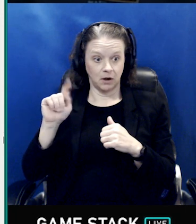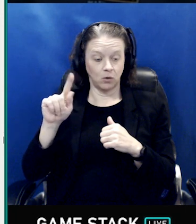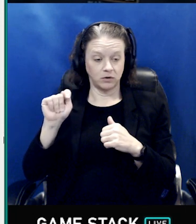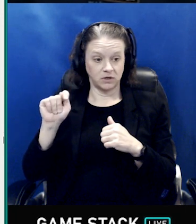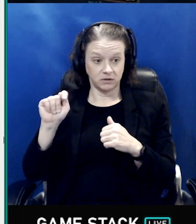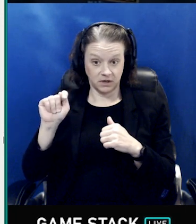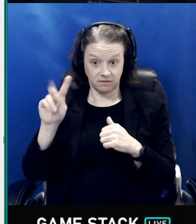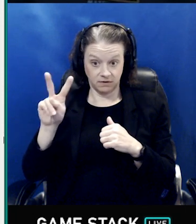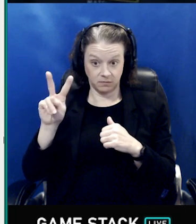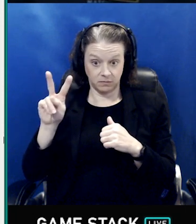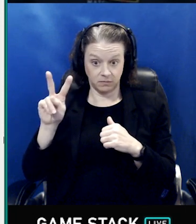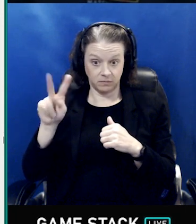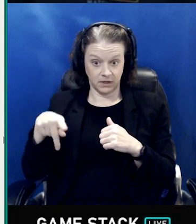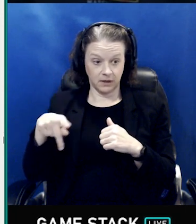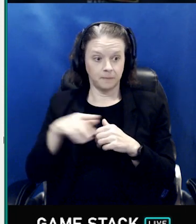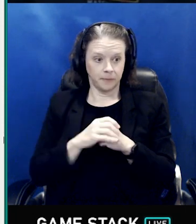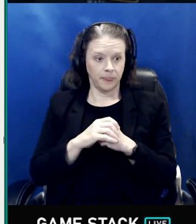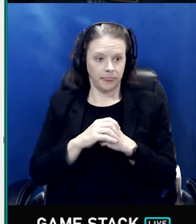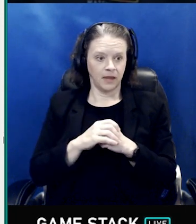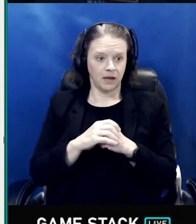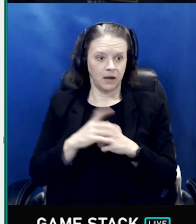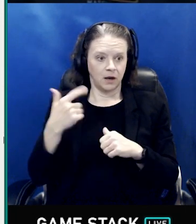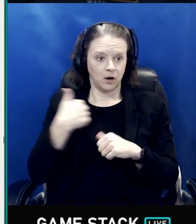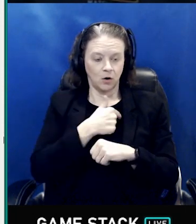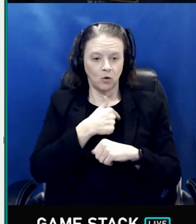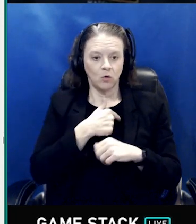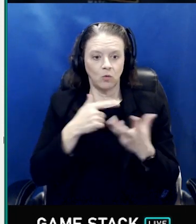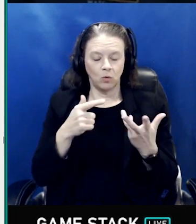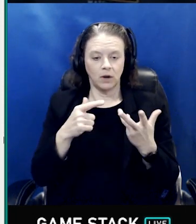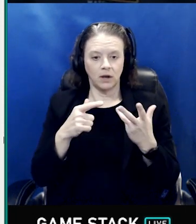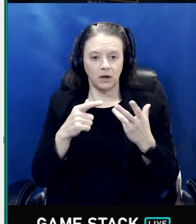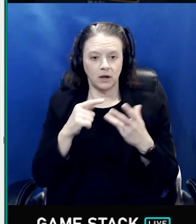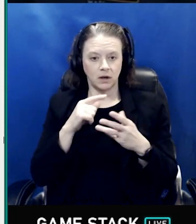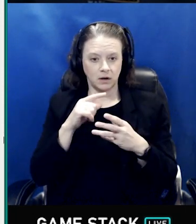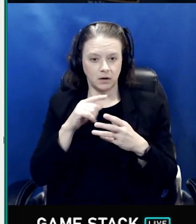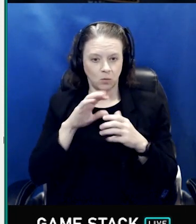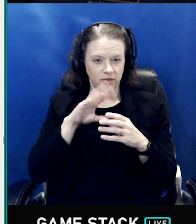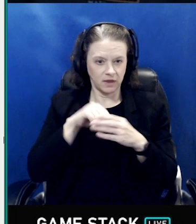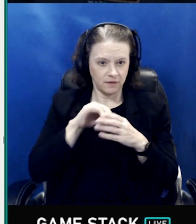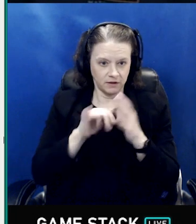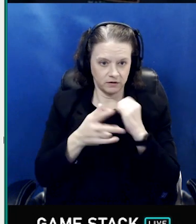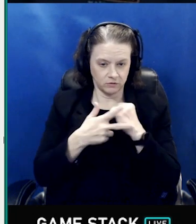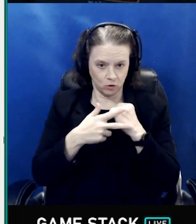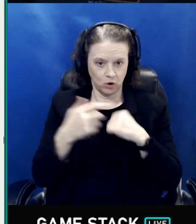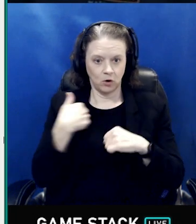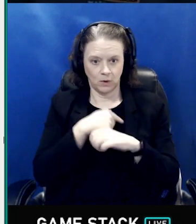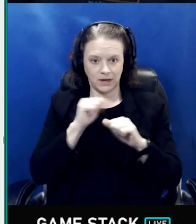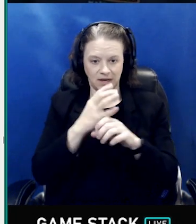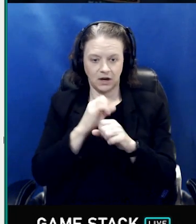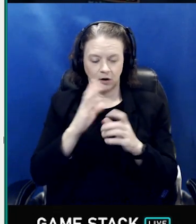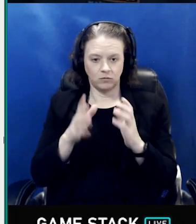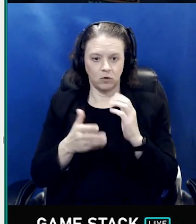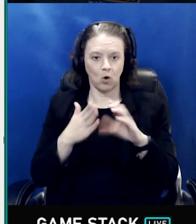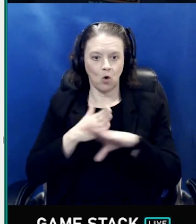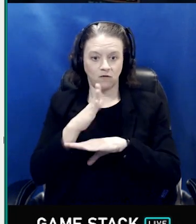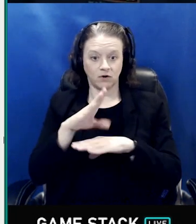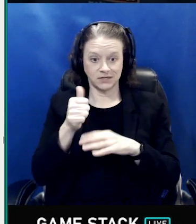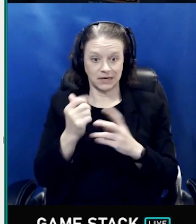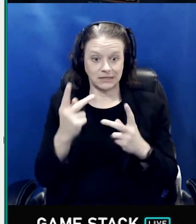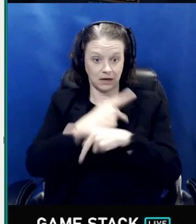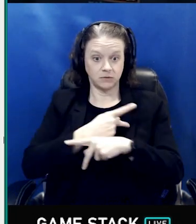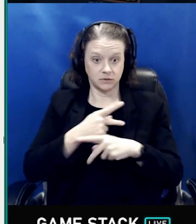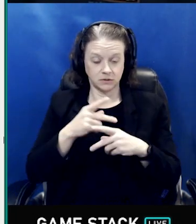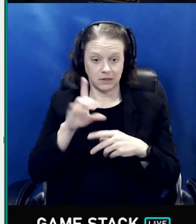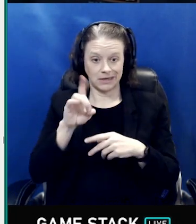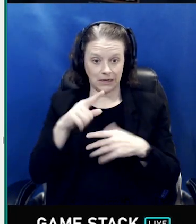performance. With in-memory column store, we can get over 10x data compression for game logs and high